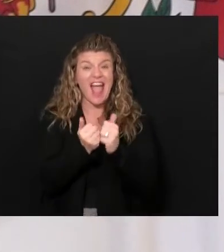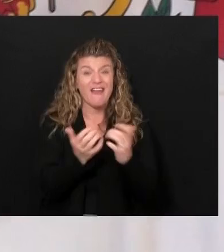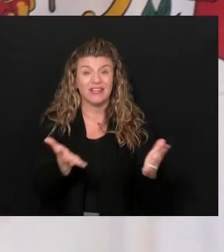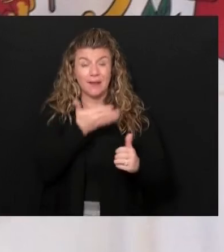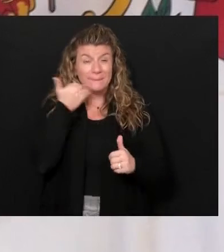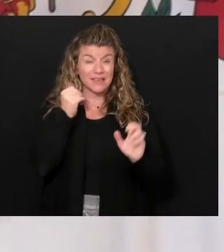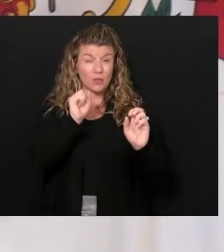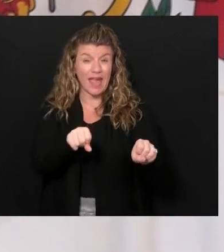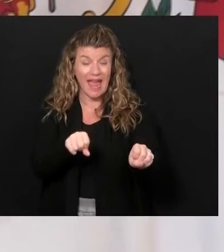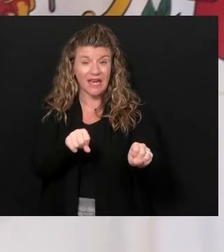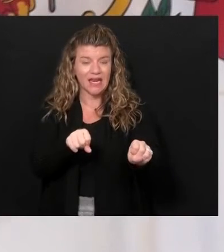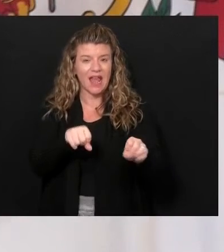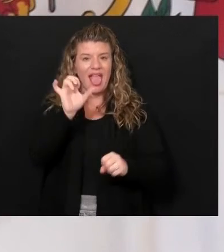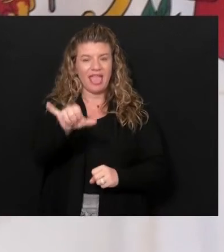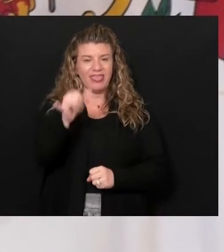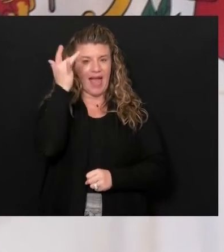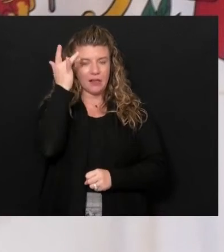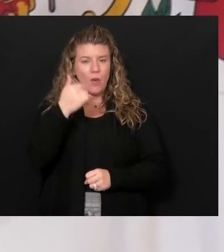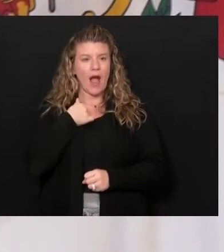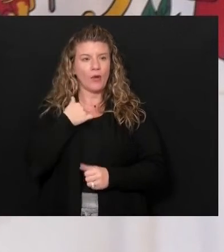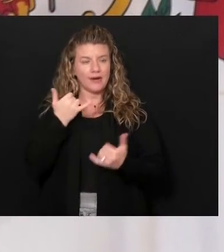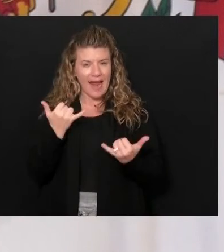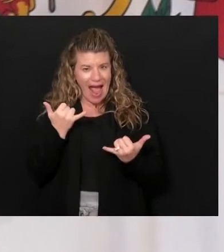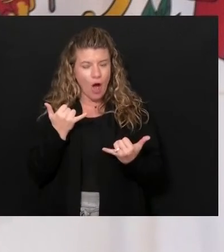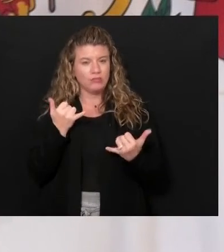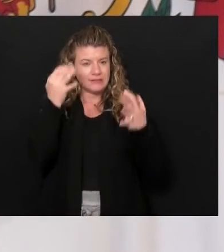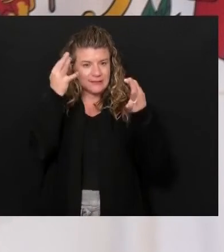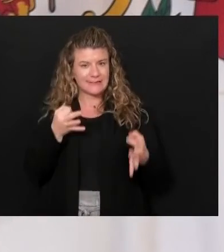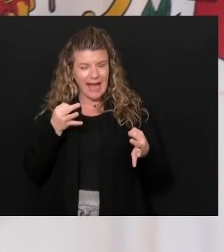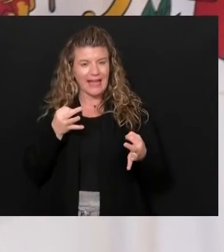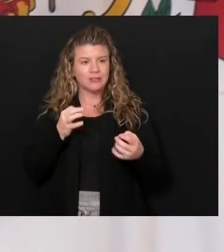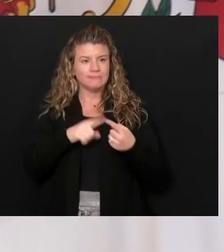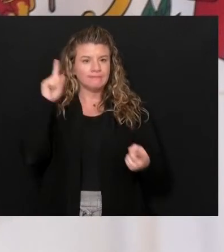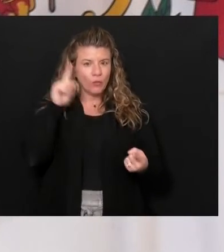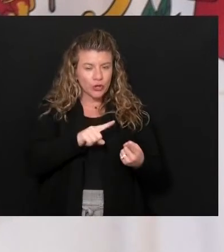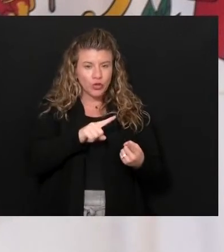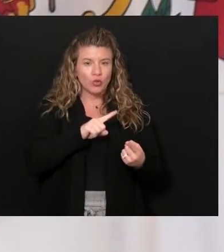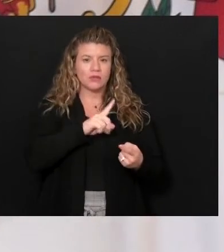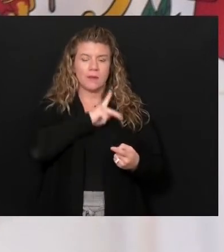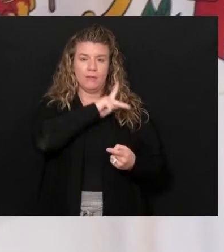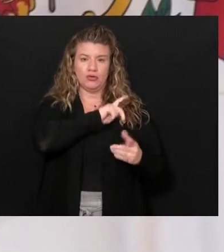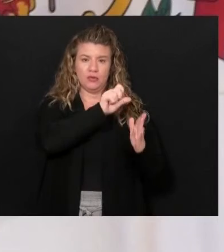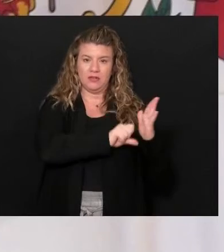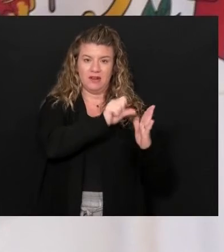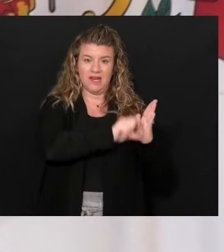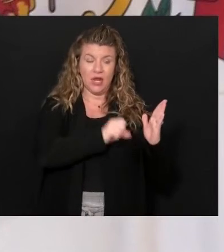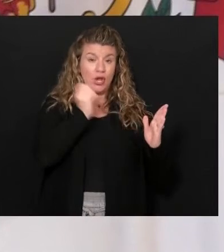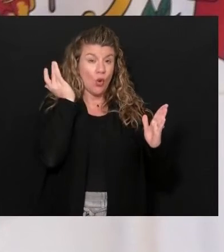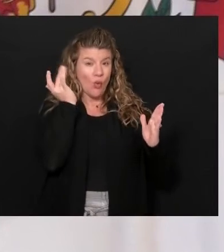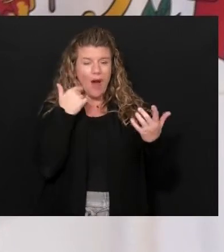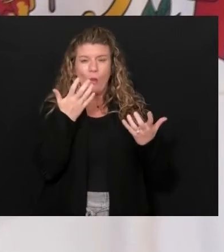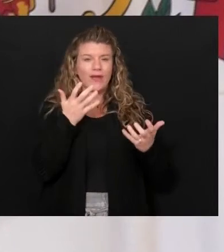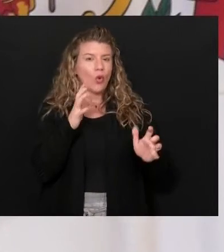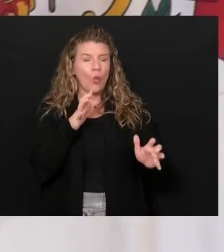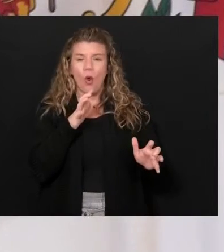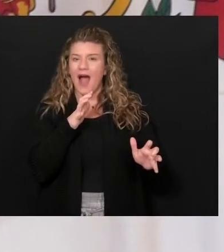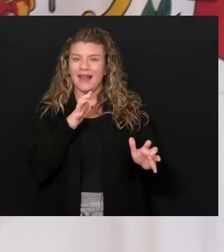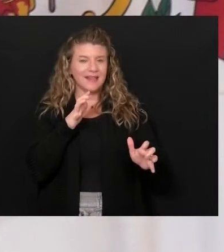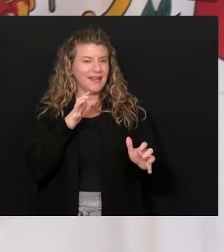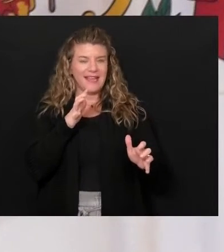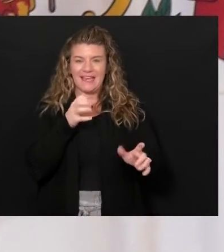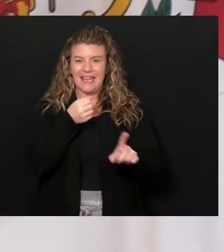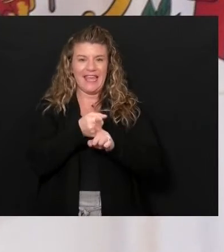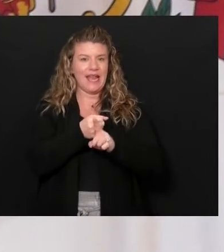can, and that's why we're taking the move that we're taking right now to see that we do not get into that situation. But Paul, you're